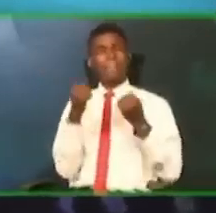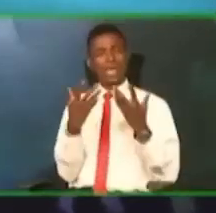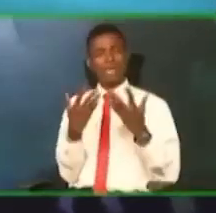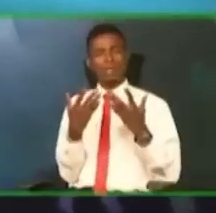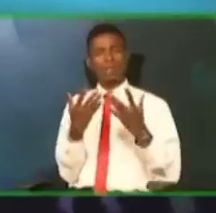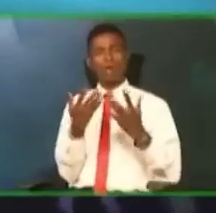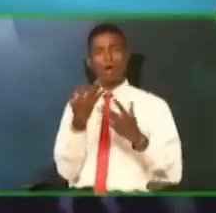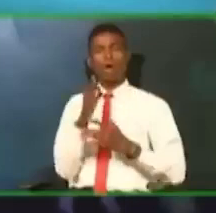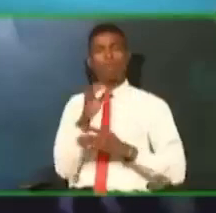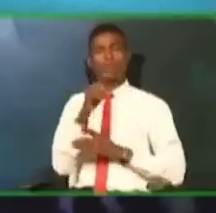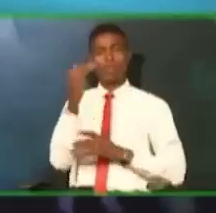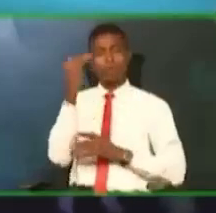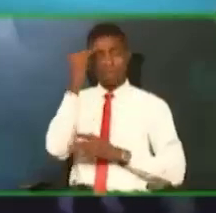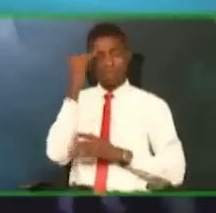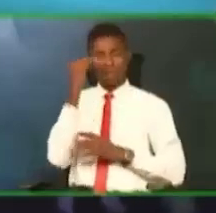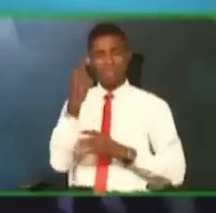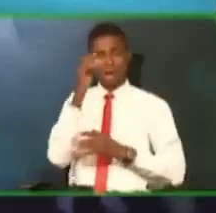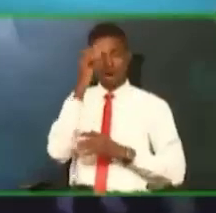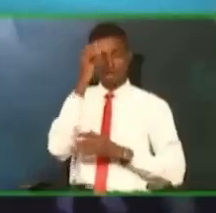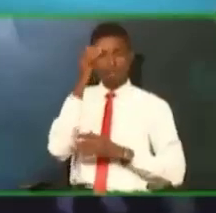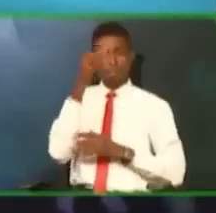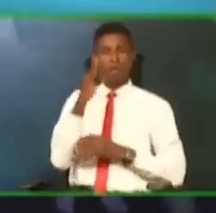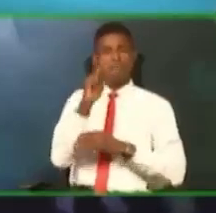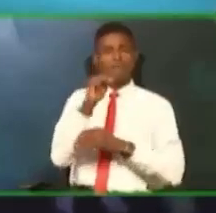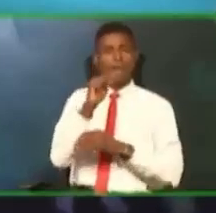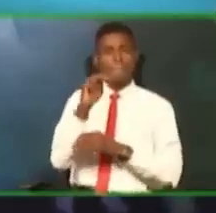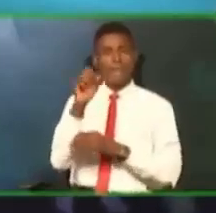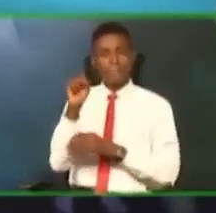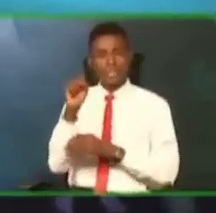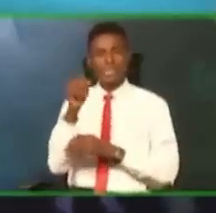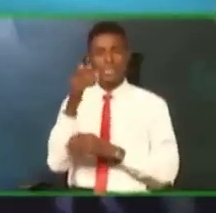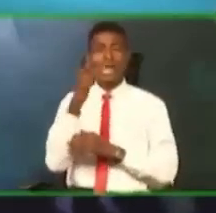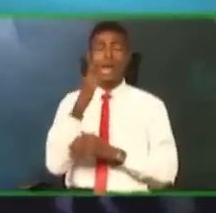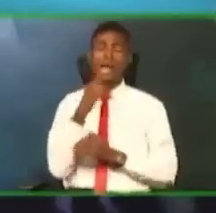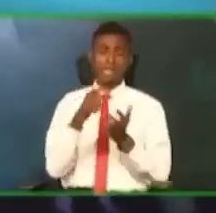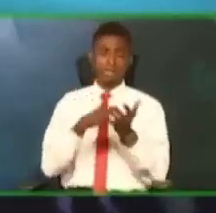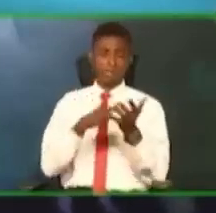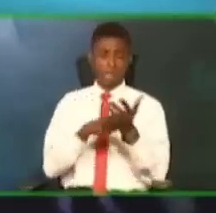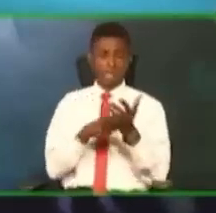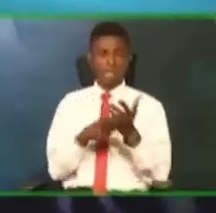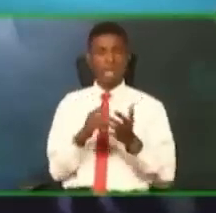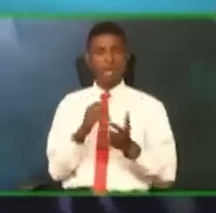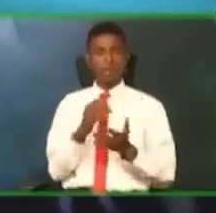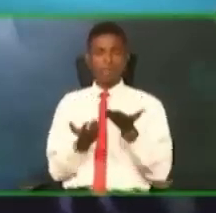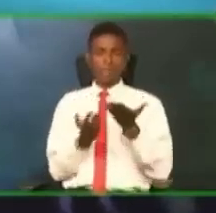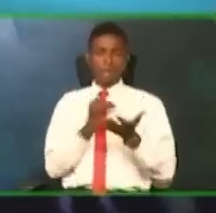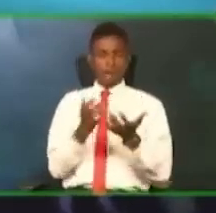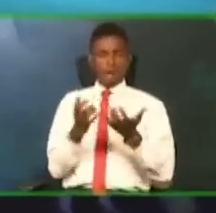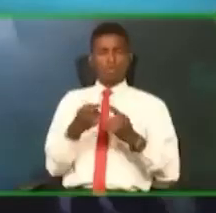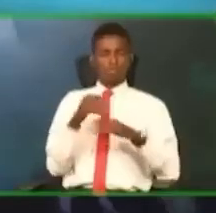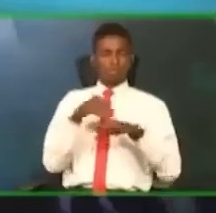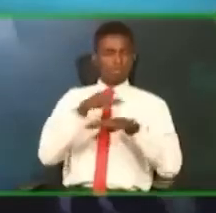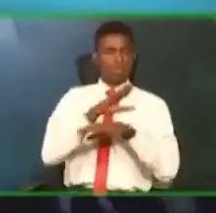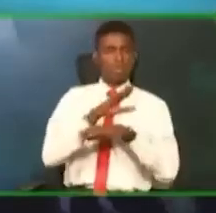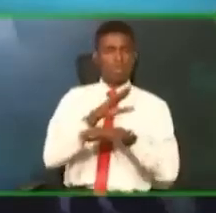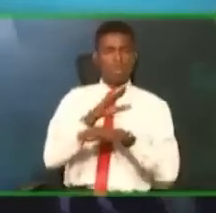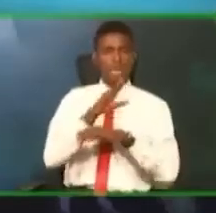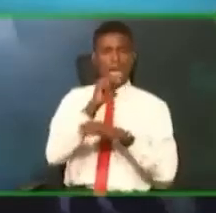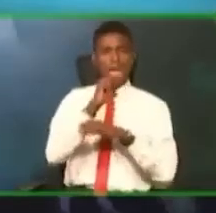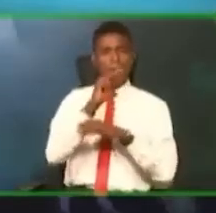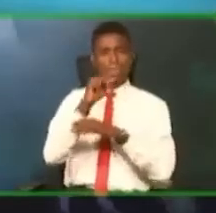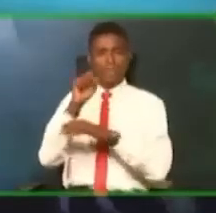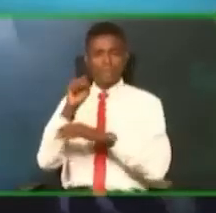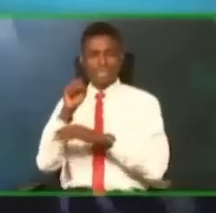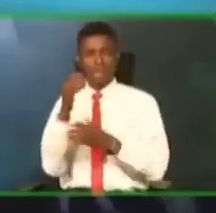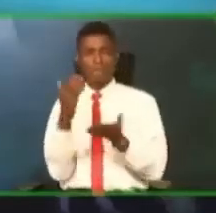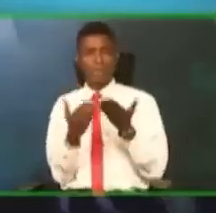the concept of MMS. Is that true? There are times when I may want to send you an MMS,